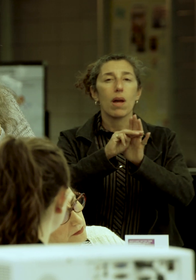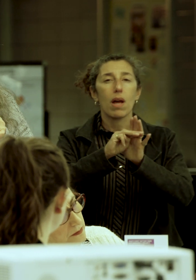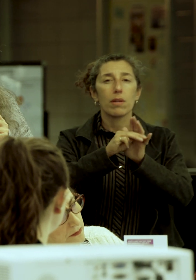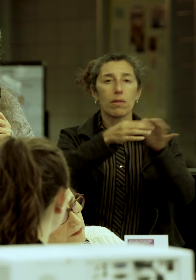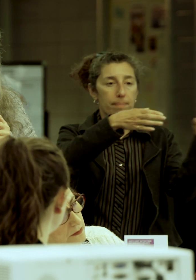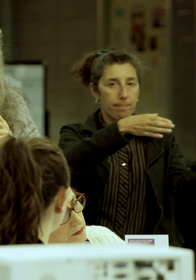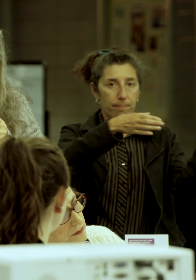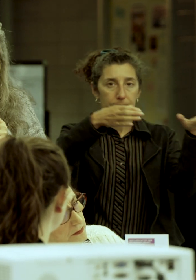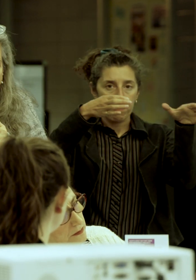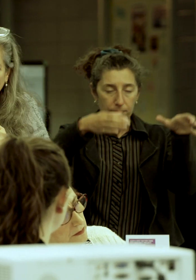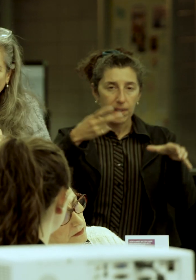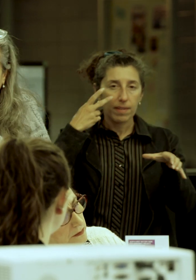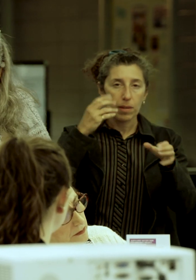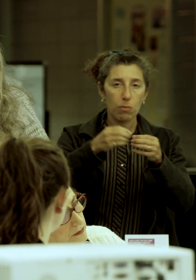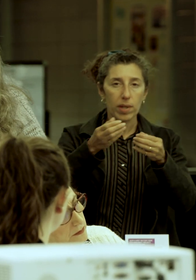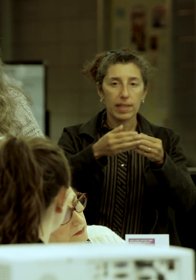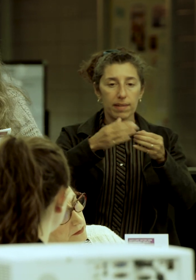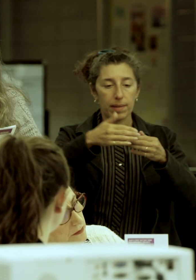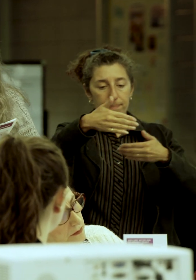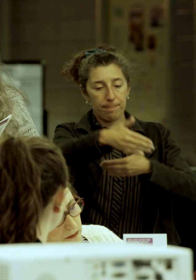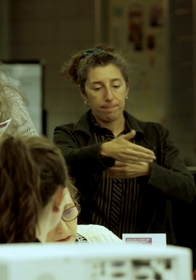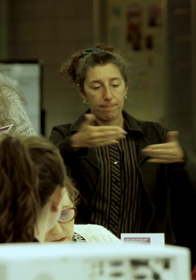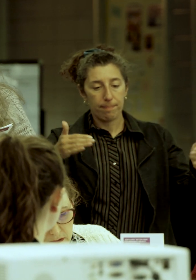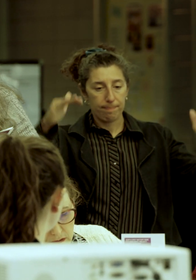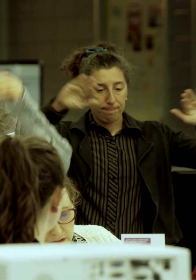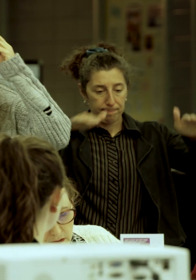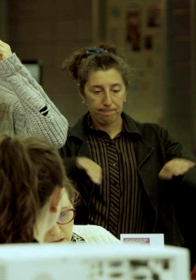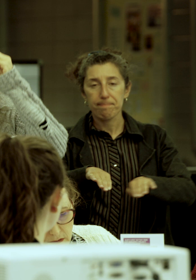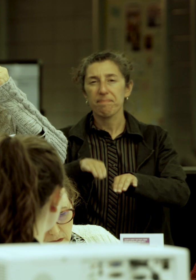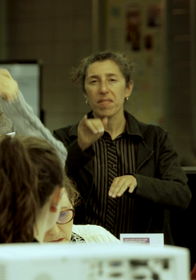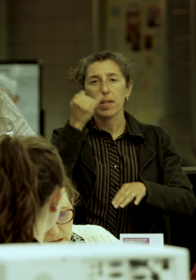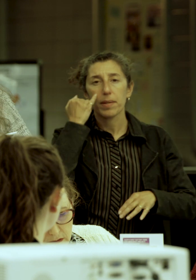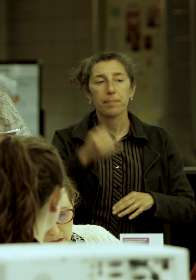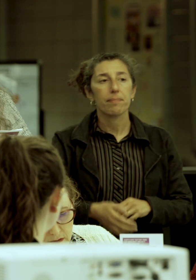really can dive in here a little bit more successfully. That came up quite a bit.